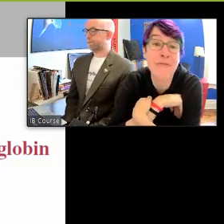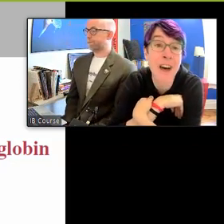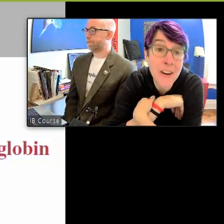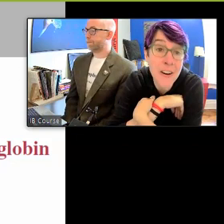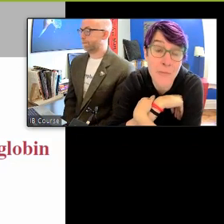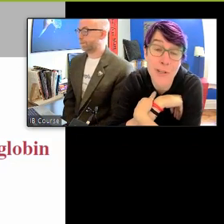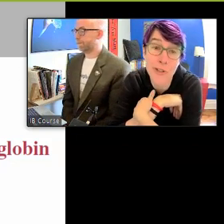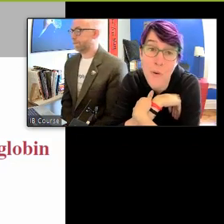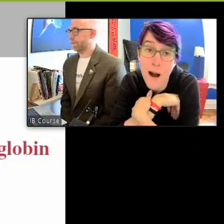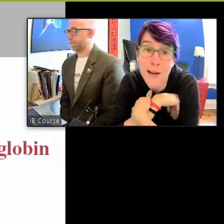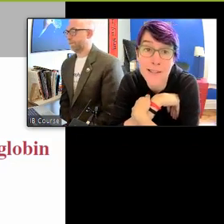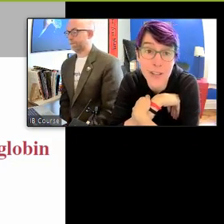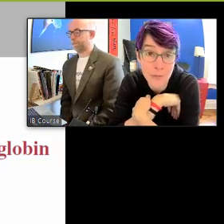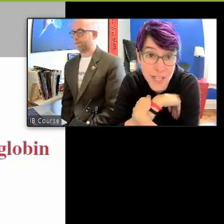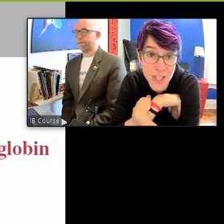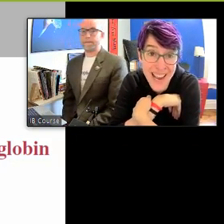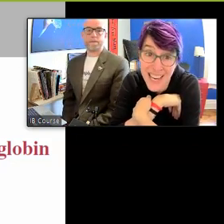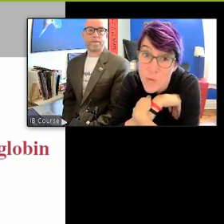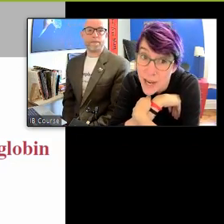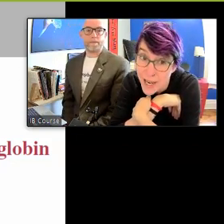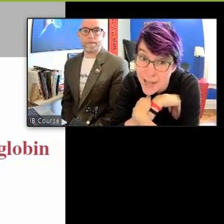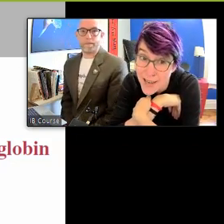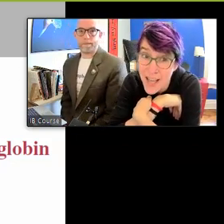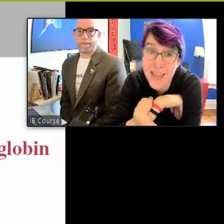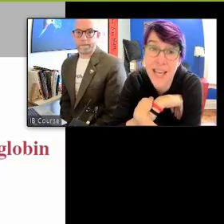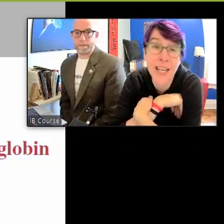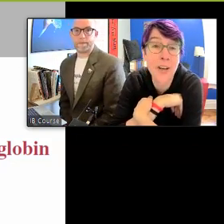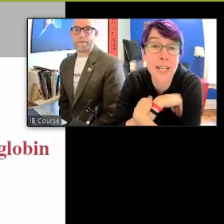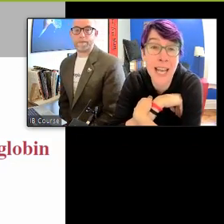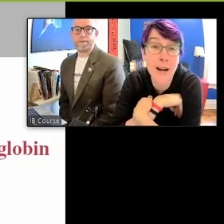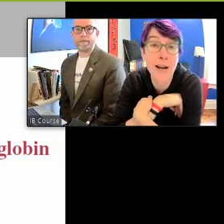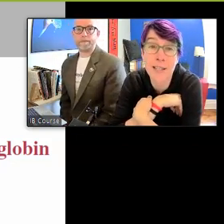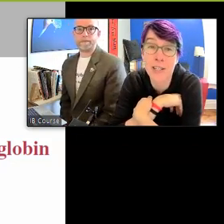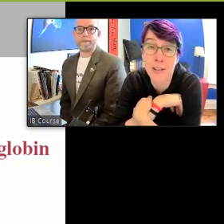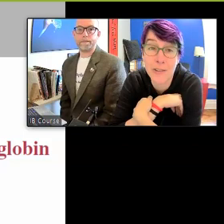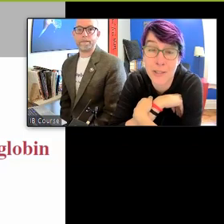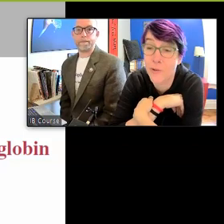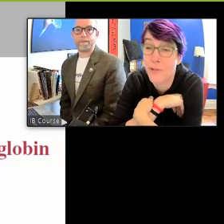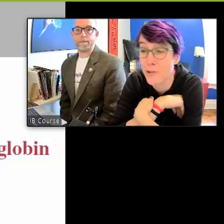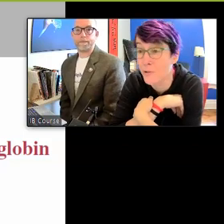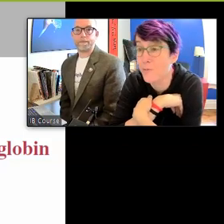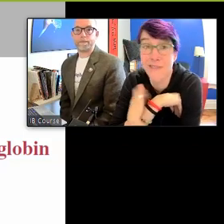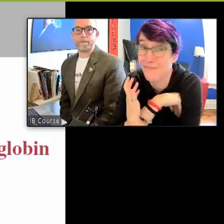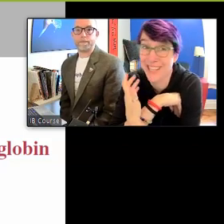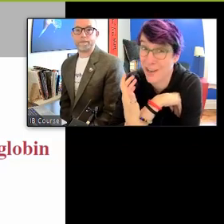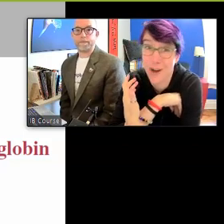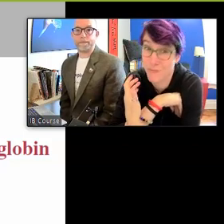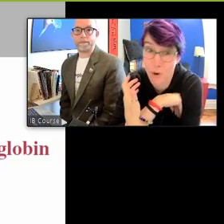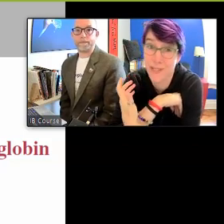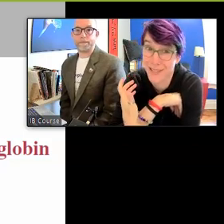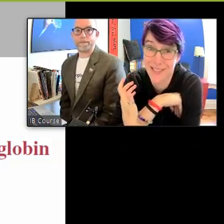Because the environment was so oxygen rich anyway that it could get oxygen due to